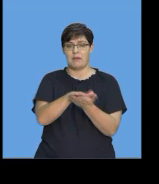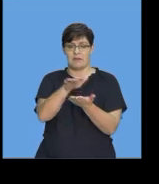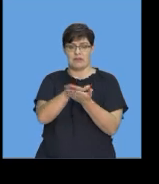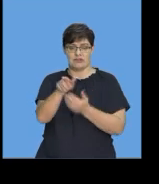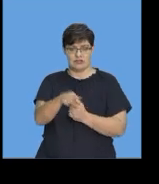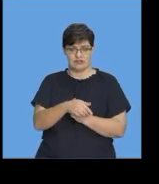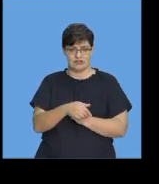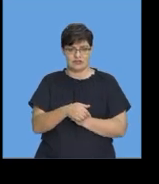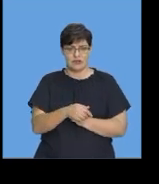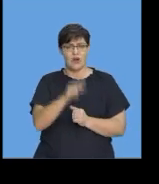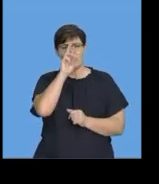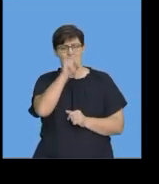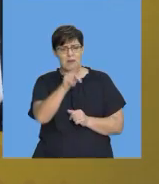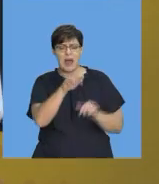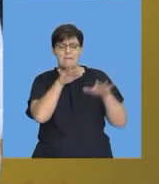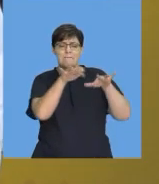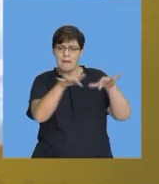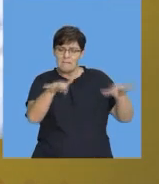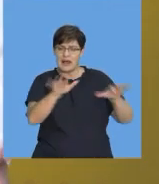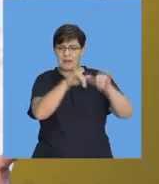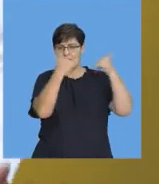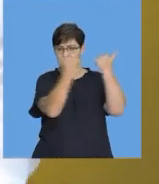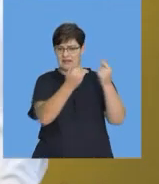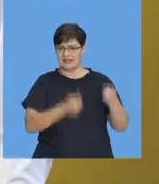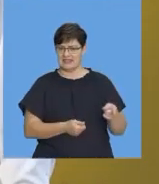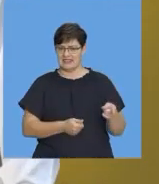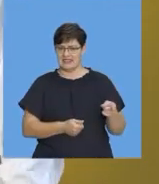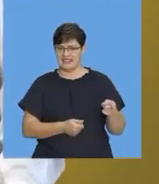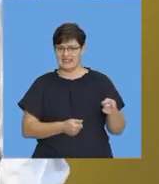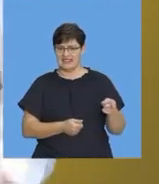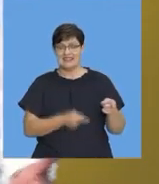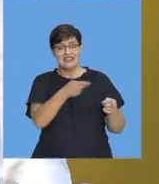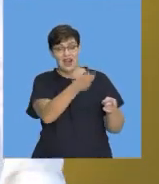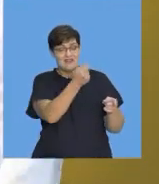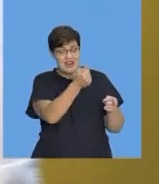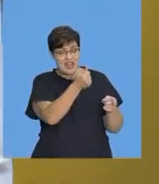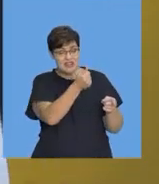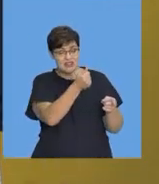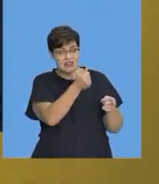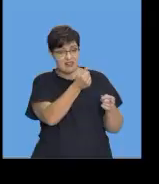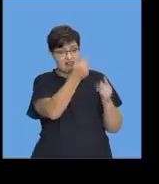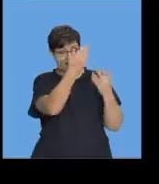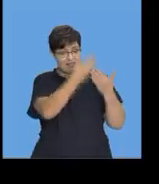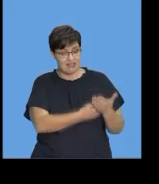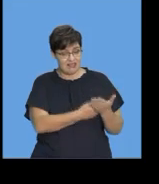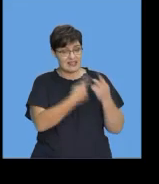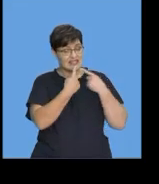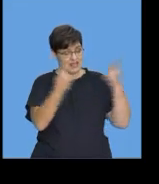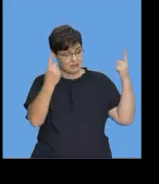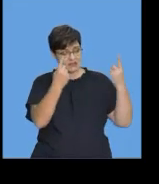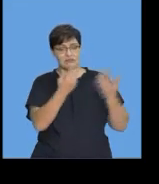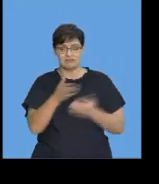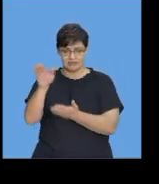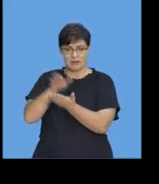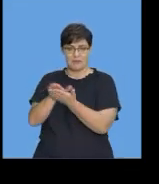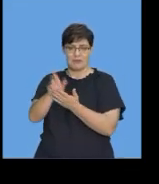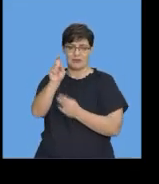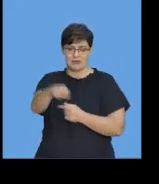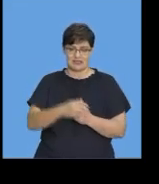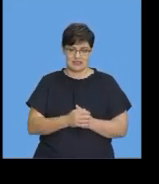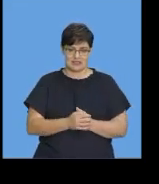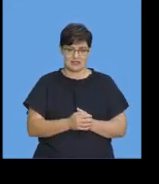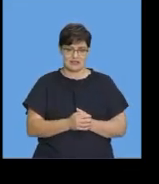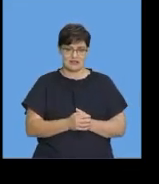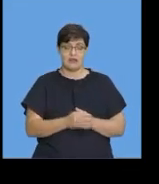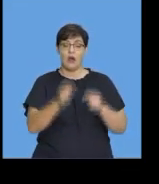it's a public company. So obviously, these financial statements have to be published. Okay? Auditors are appointed